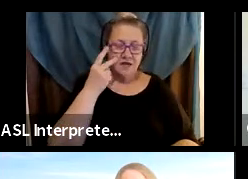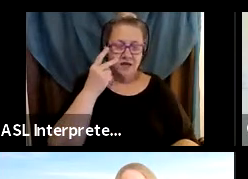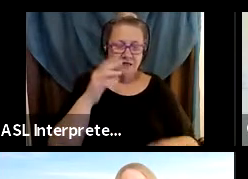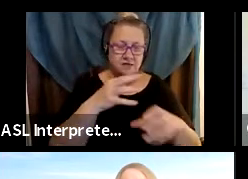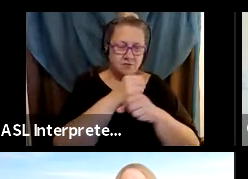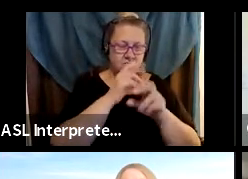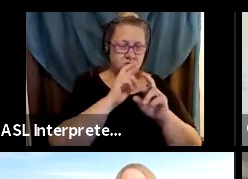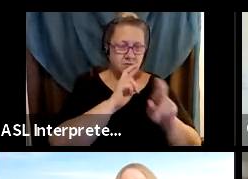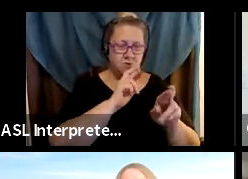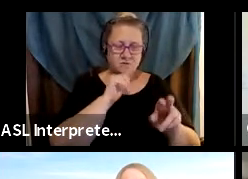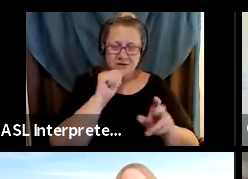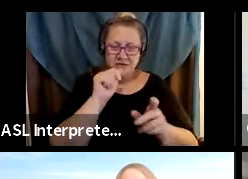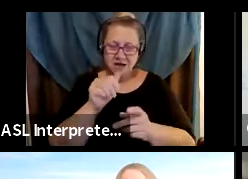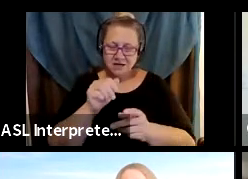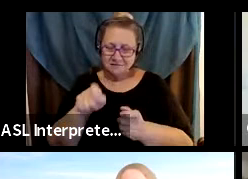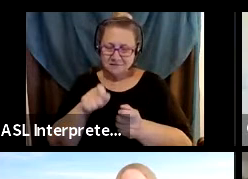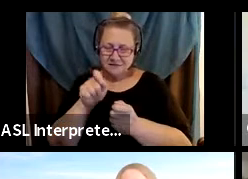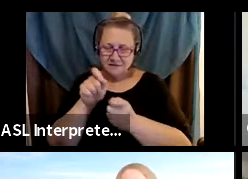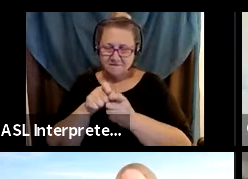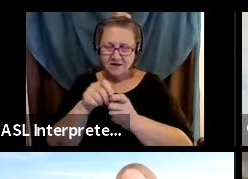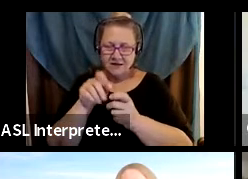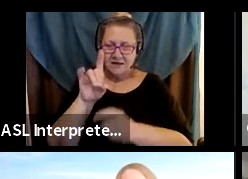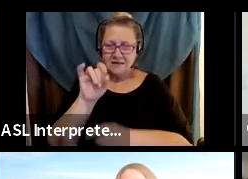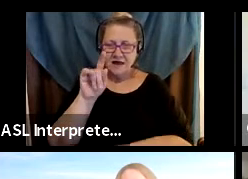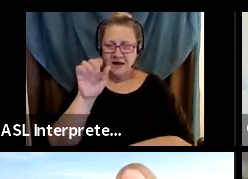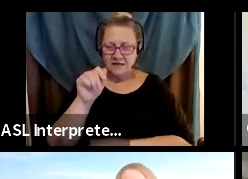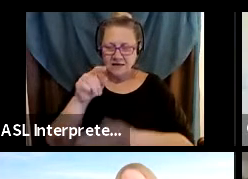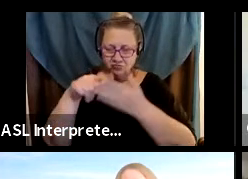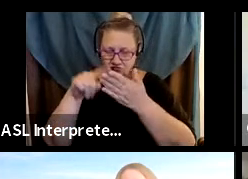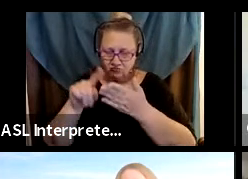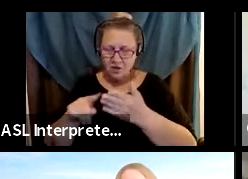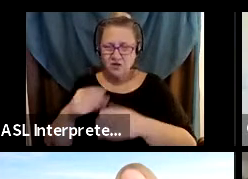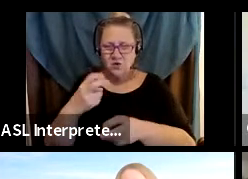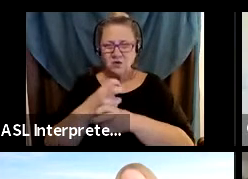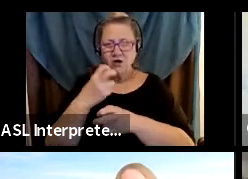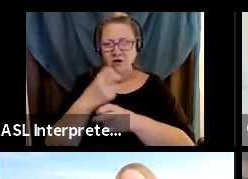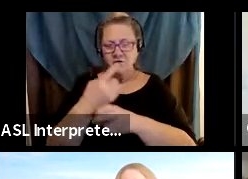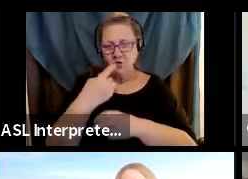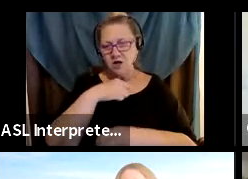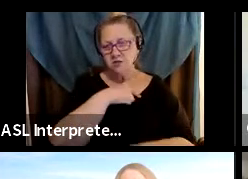directly. I think that it's really hard for us to be able to make an